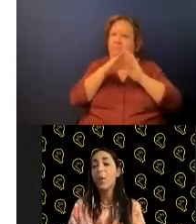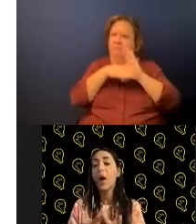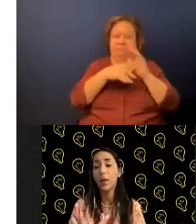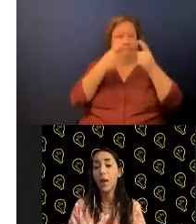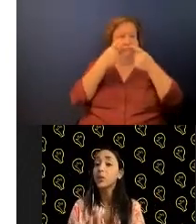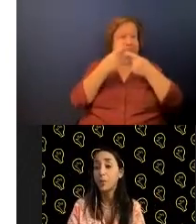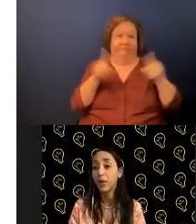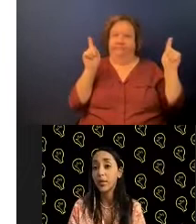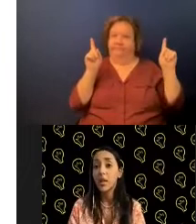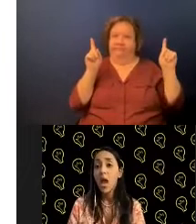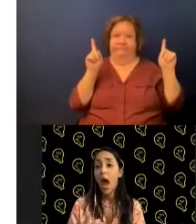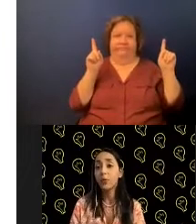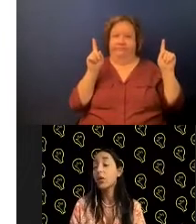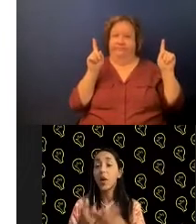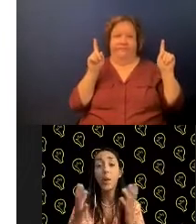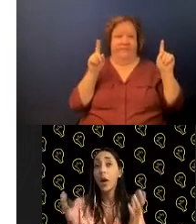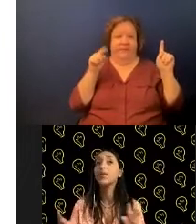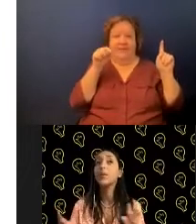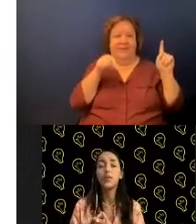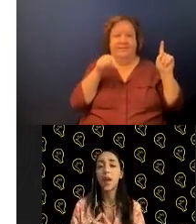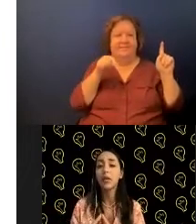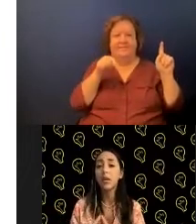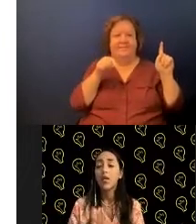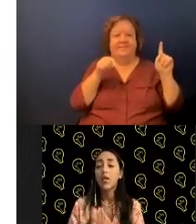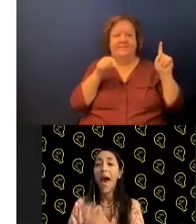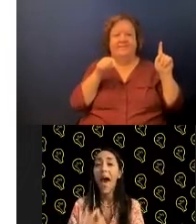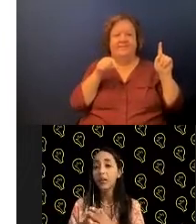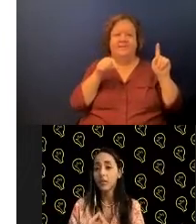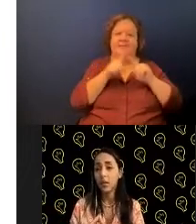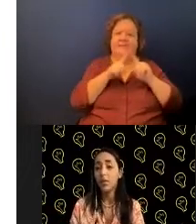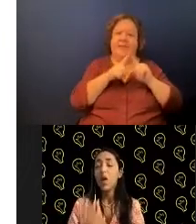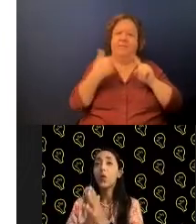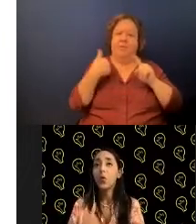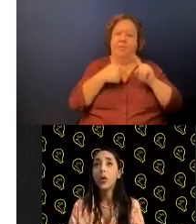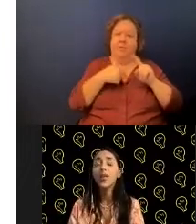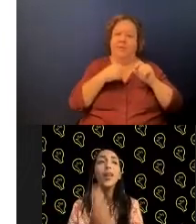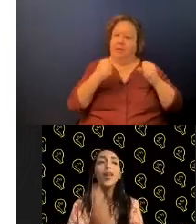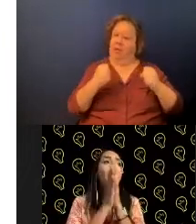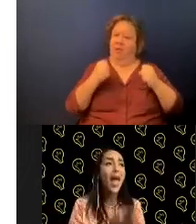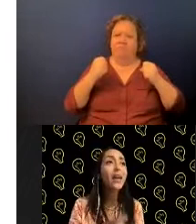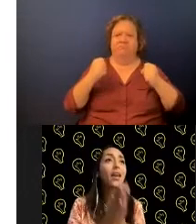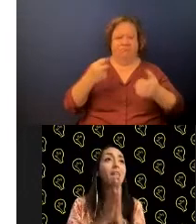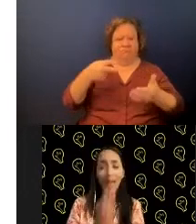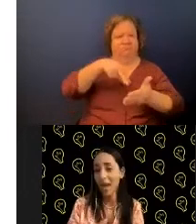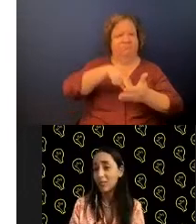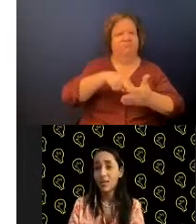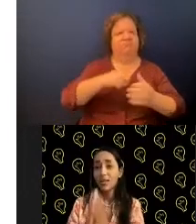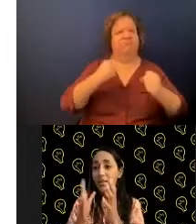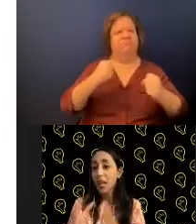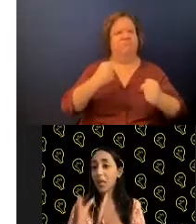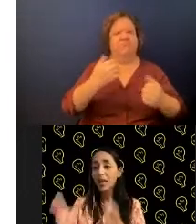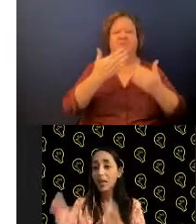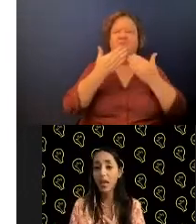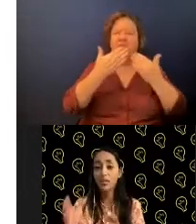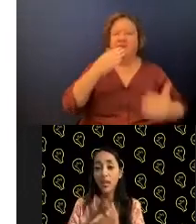and empowerment experience. I really want to publicly thank the IREX team for working hand in hand,